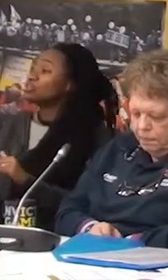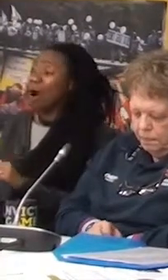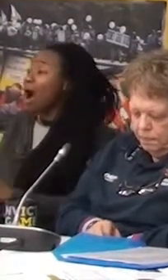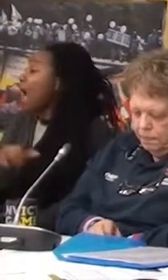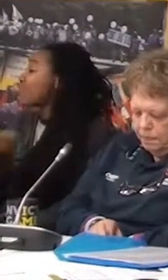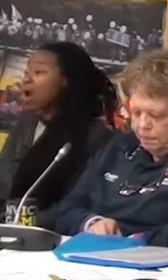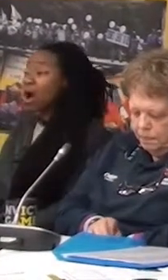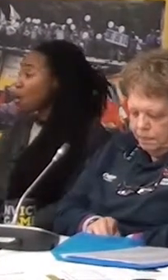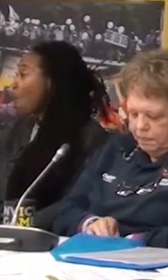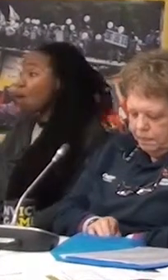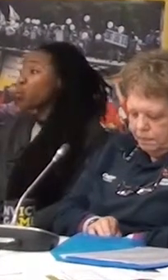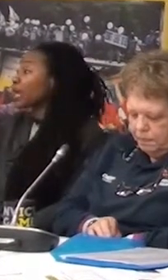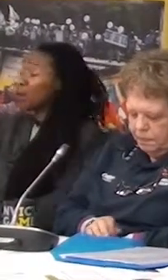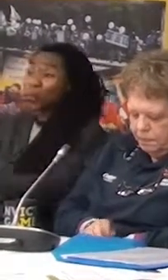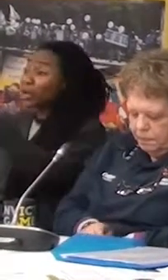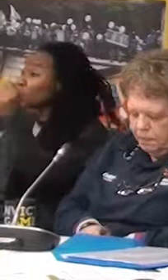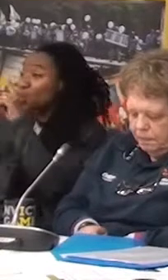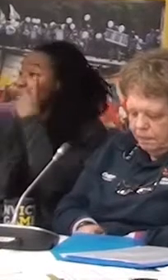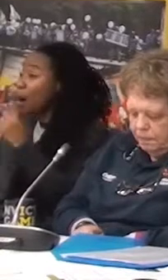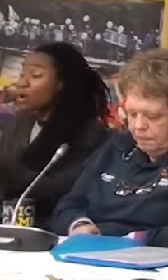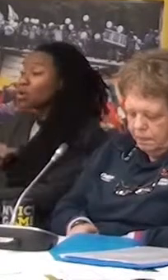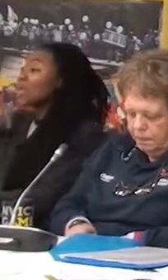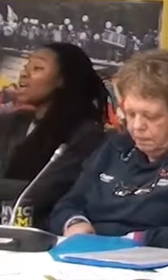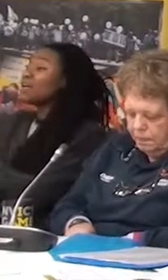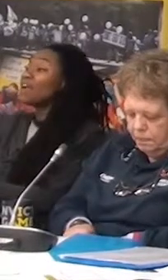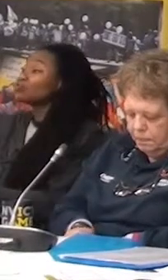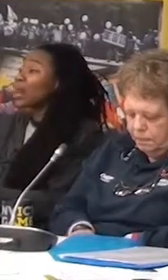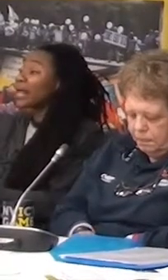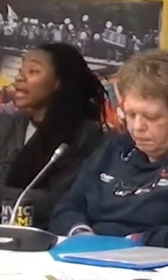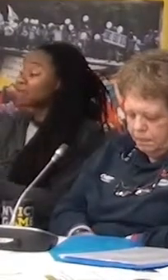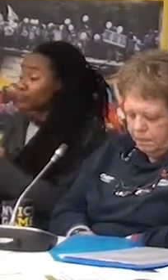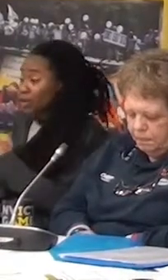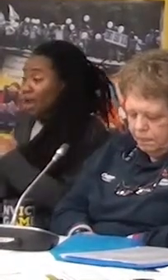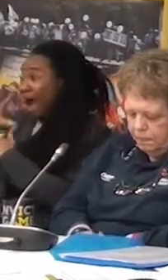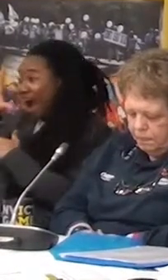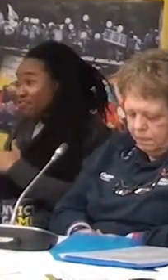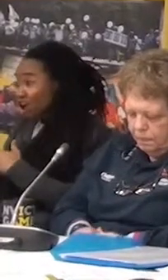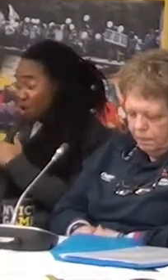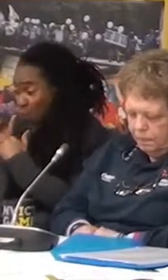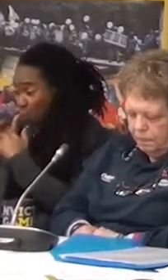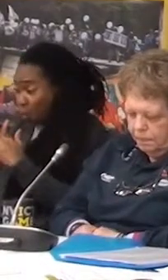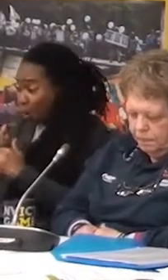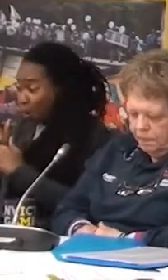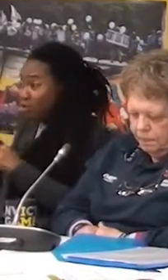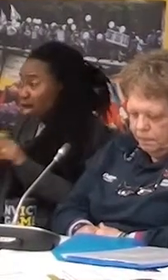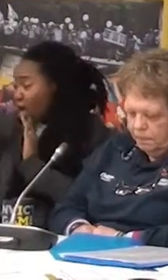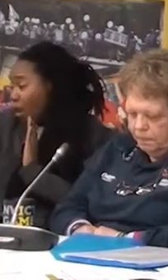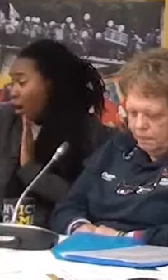side. Because eventually, the war lasted longer in Africa than in